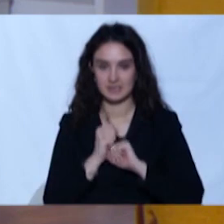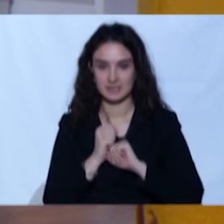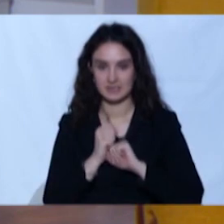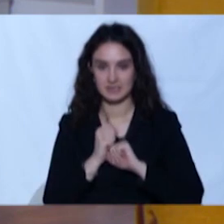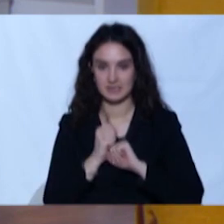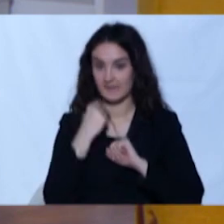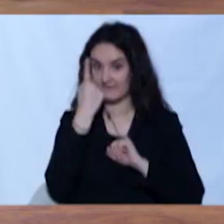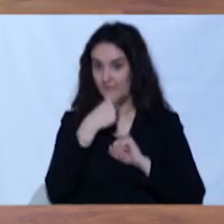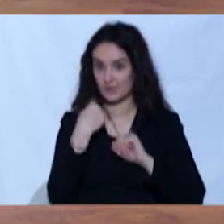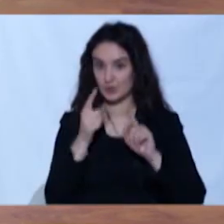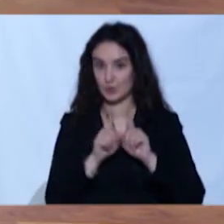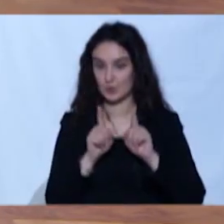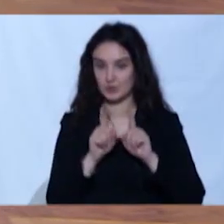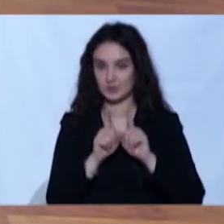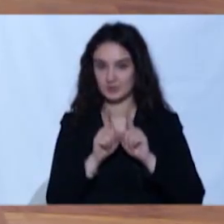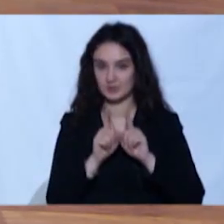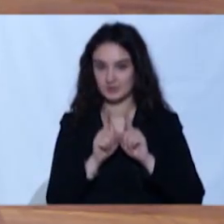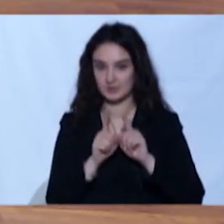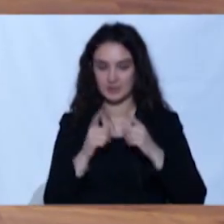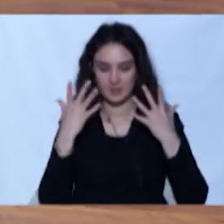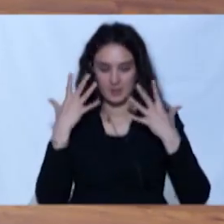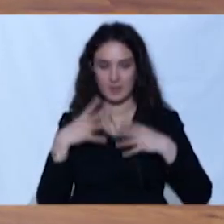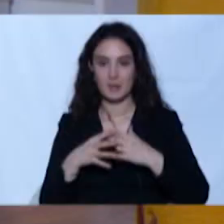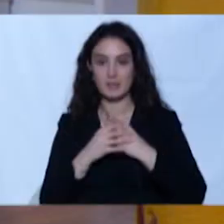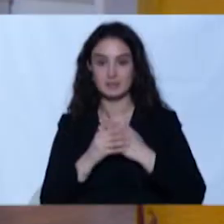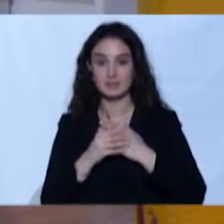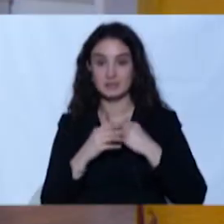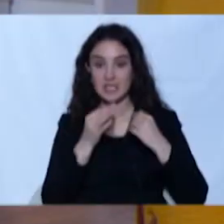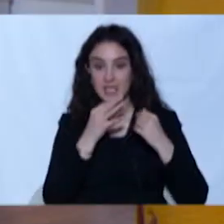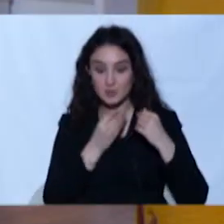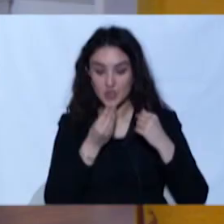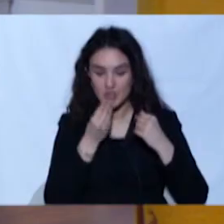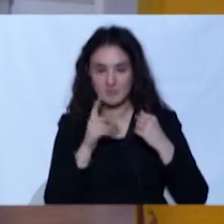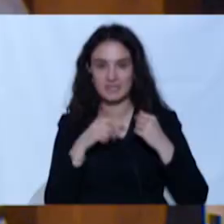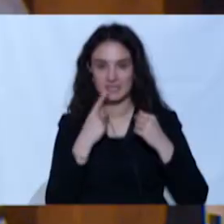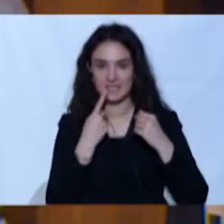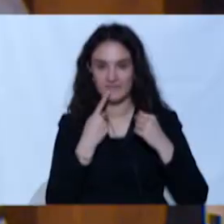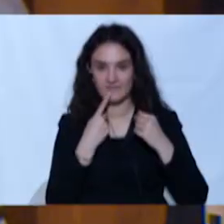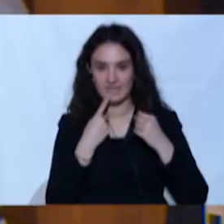a face. Say each body part before you eat it. Nom.